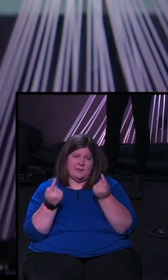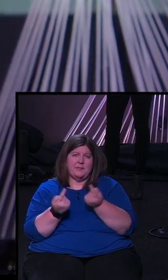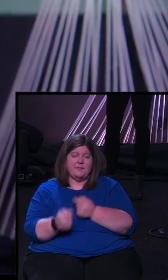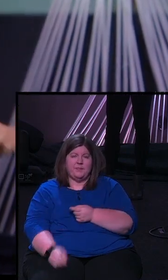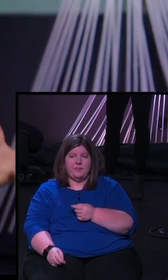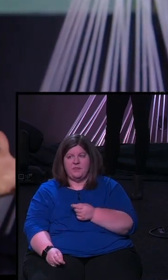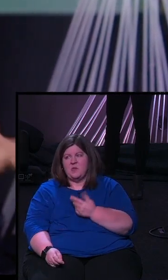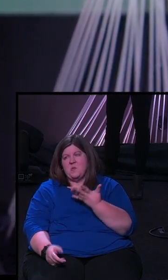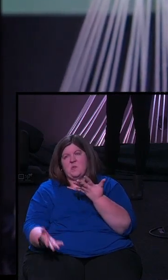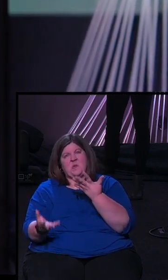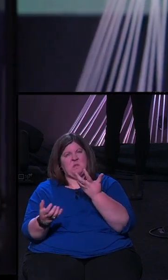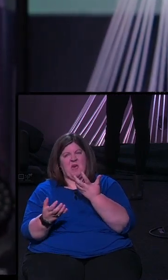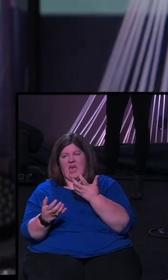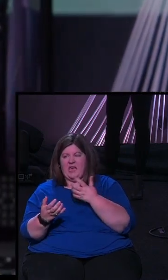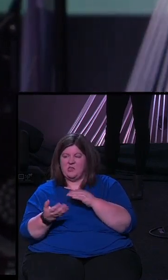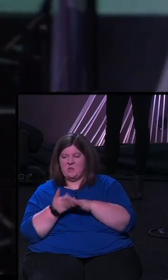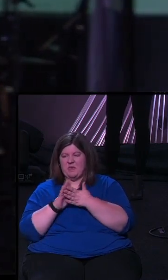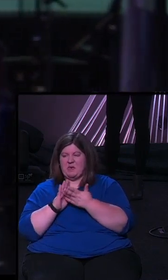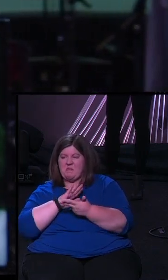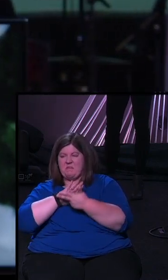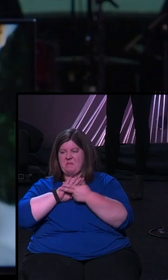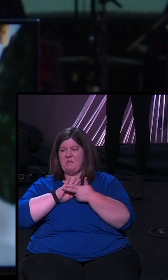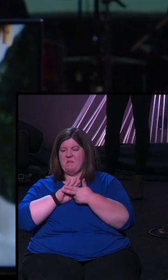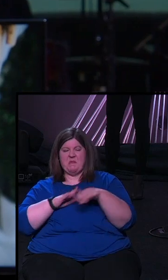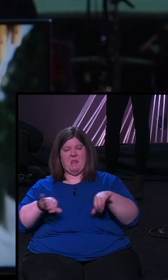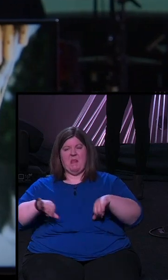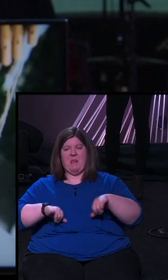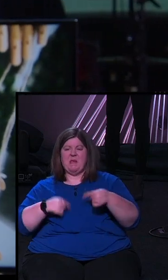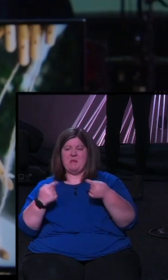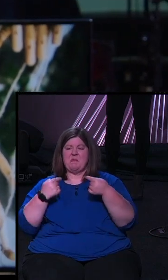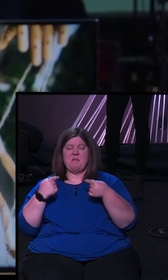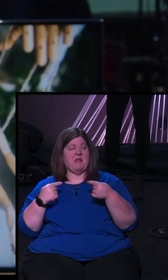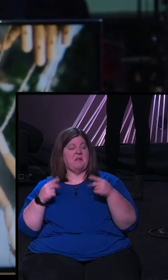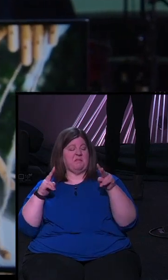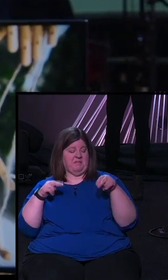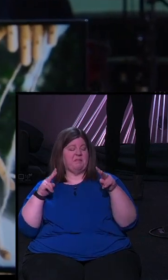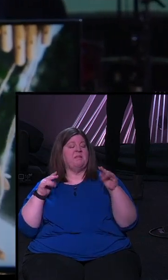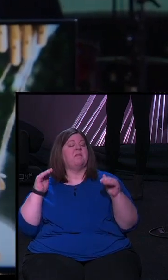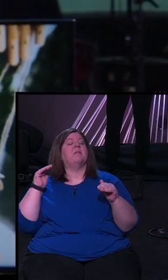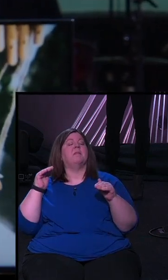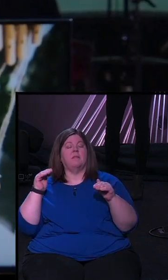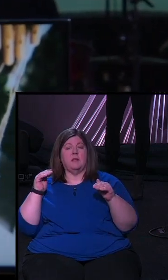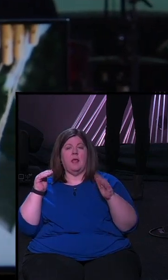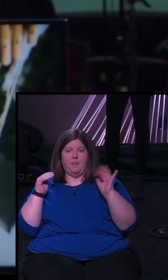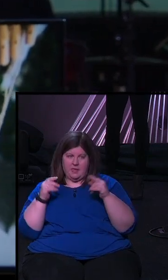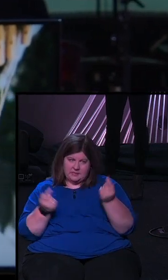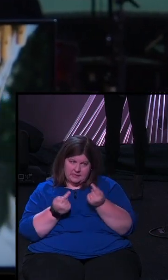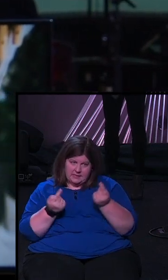Desire to drive identity from that and to project that and to compare and to judge sideways in other people, that's called sin.